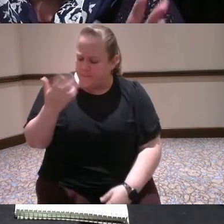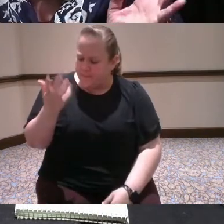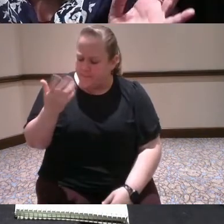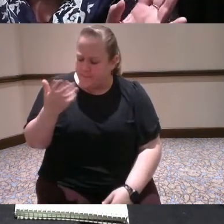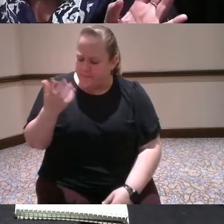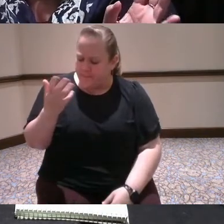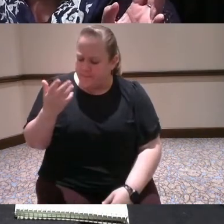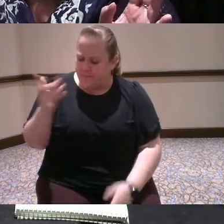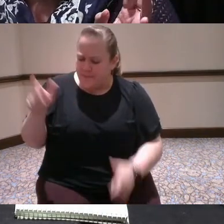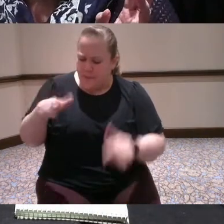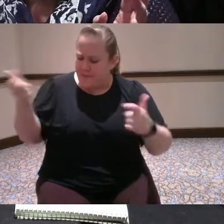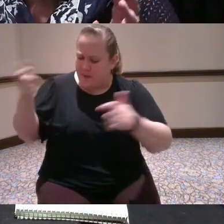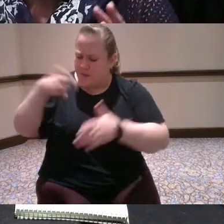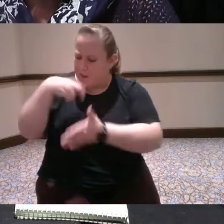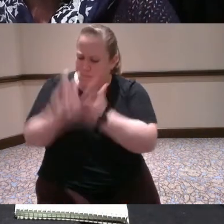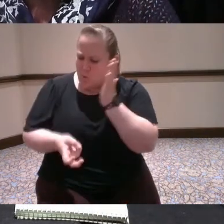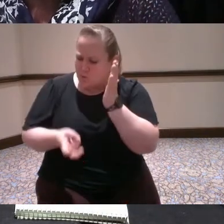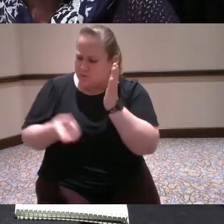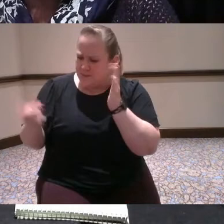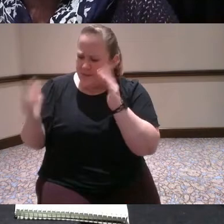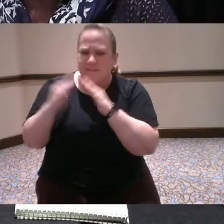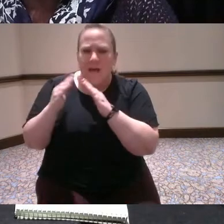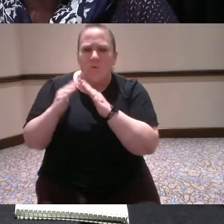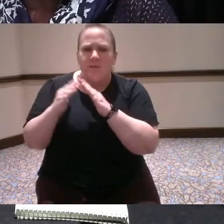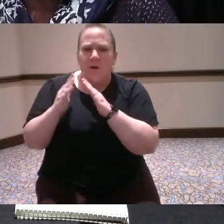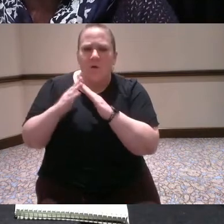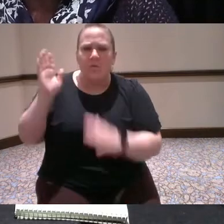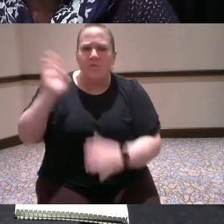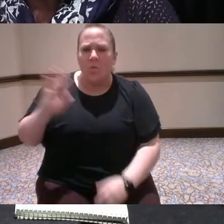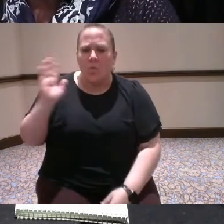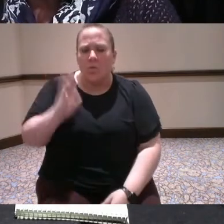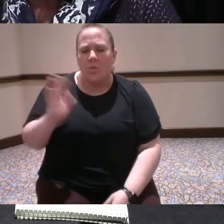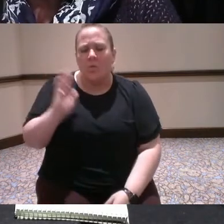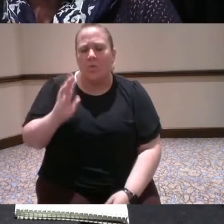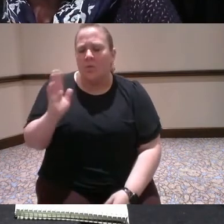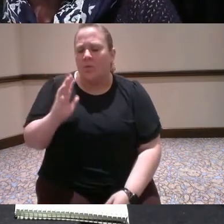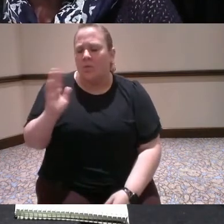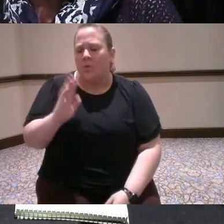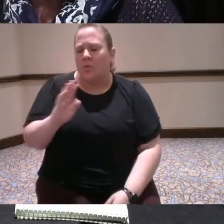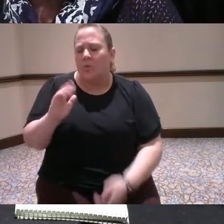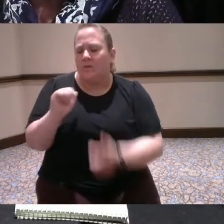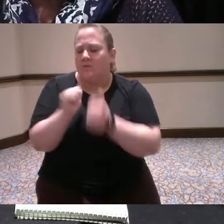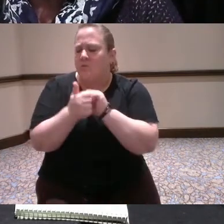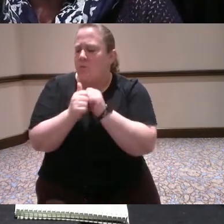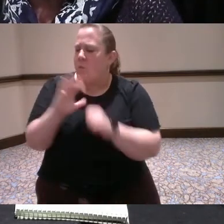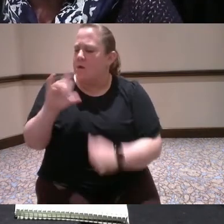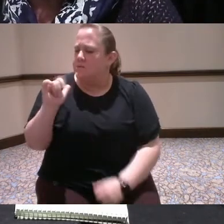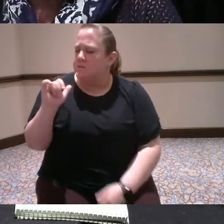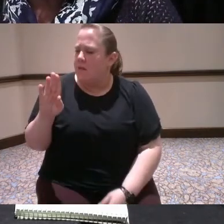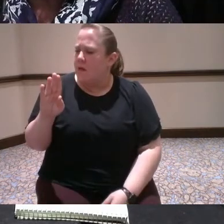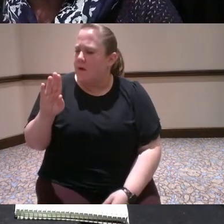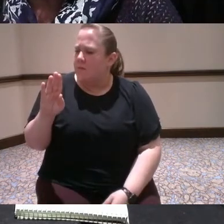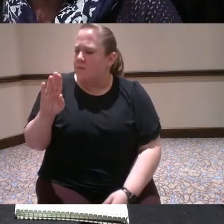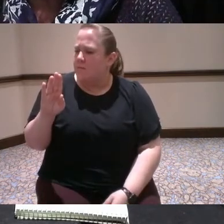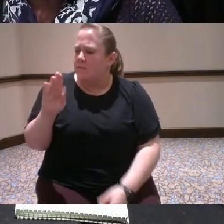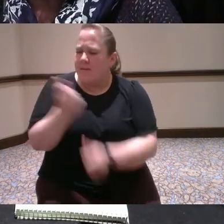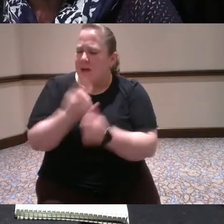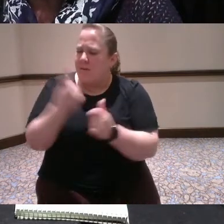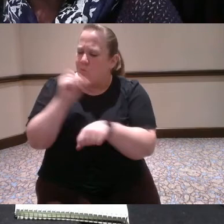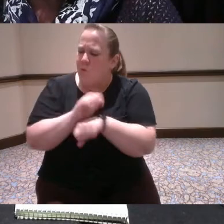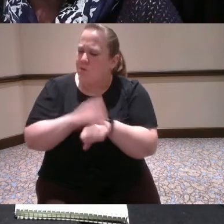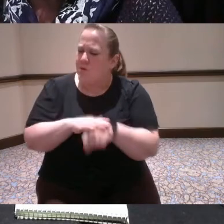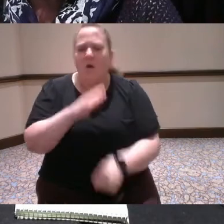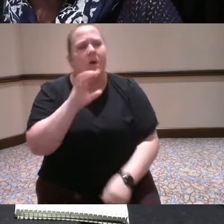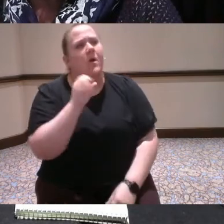The big immersive downtown in the former sports club that everybody worked